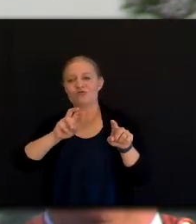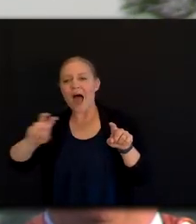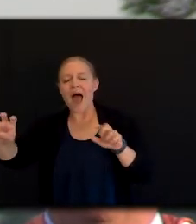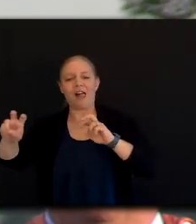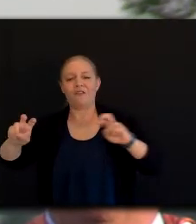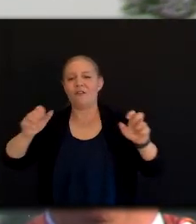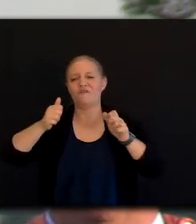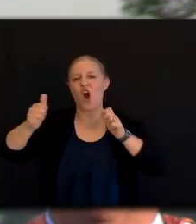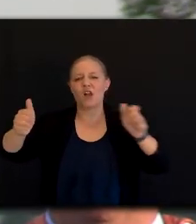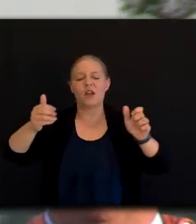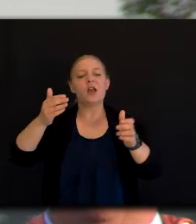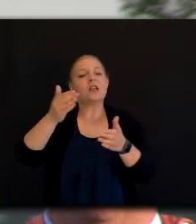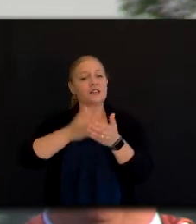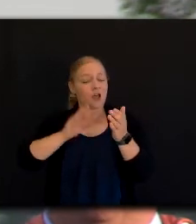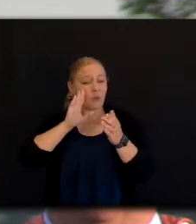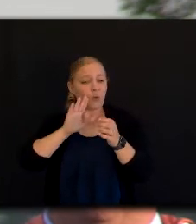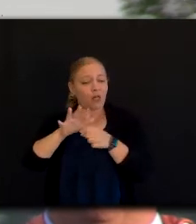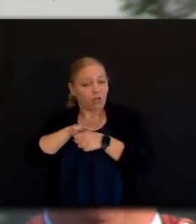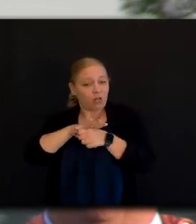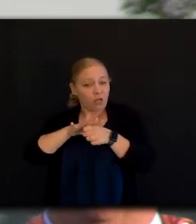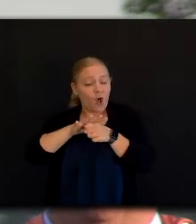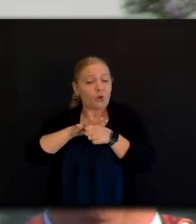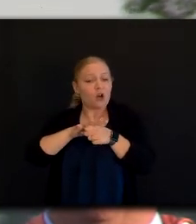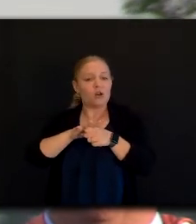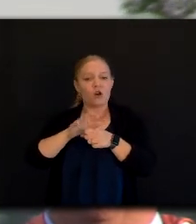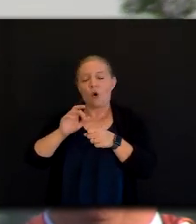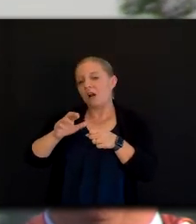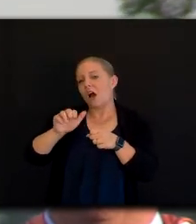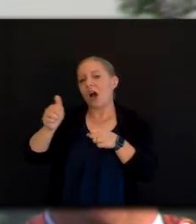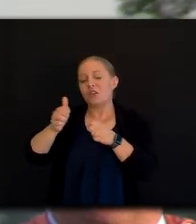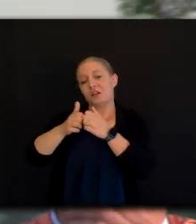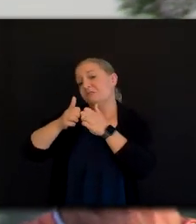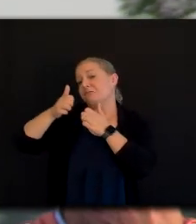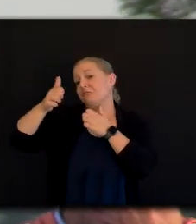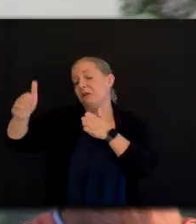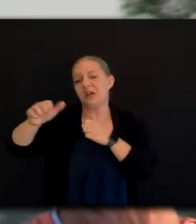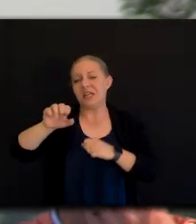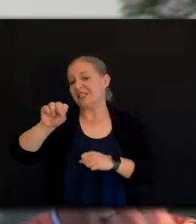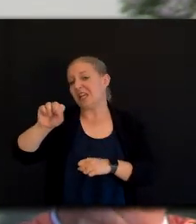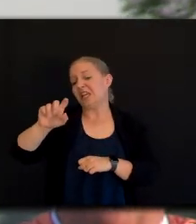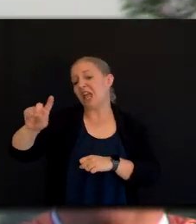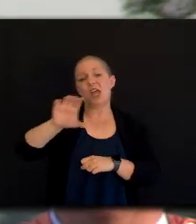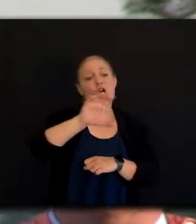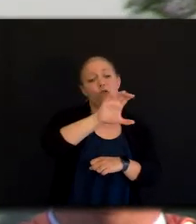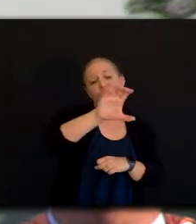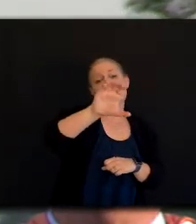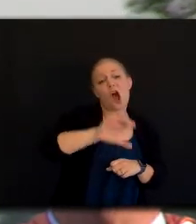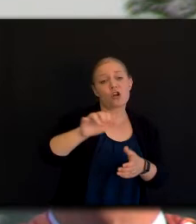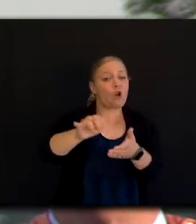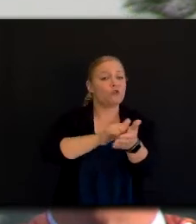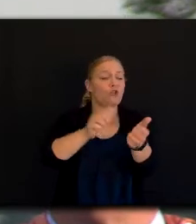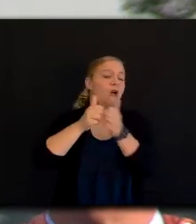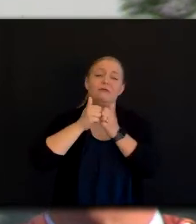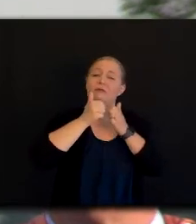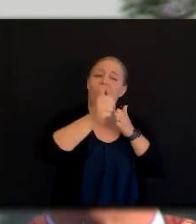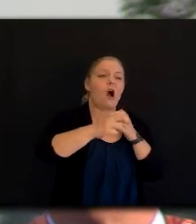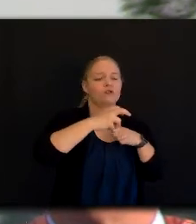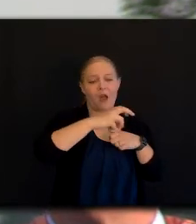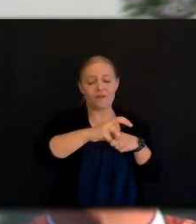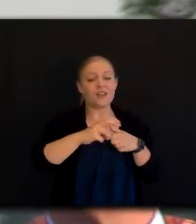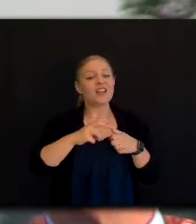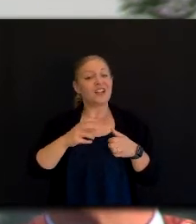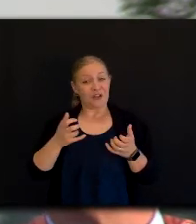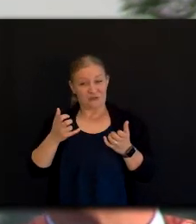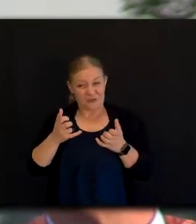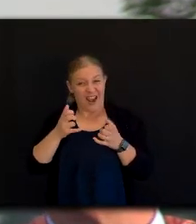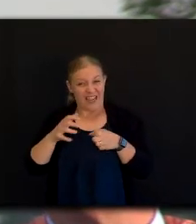will find their home in Lawrence or Manhattan, others in Fayetteville, San Diego, Chicago, or New York. It is from this spot that